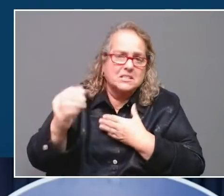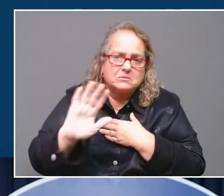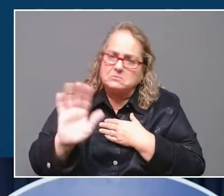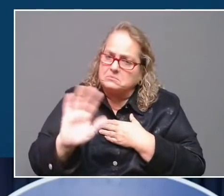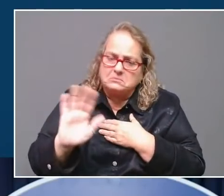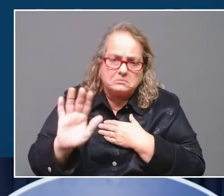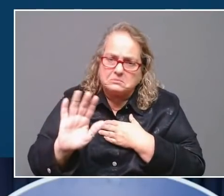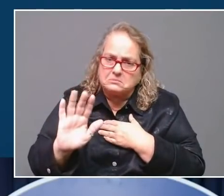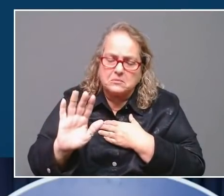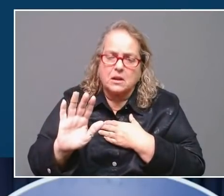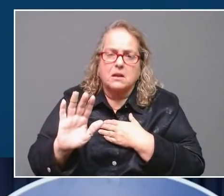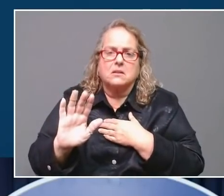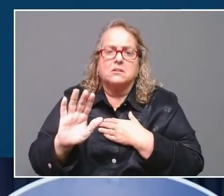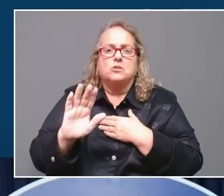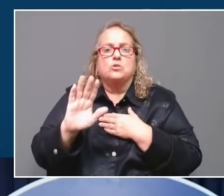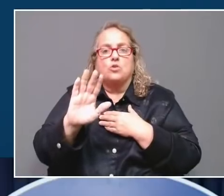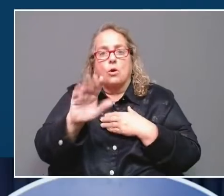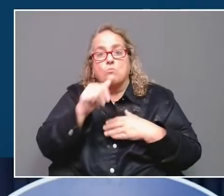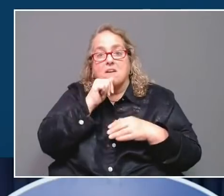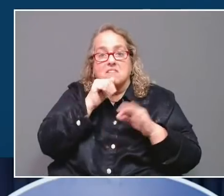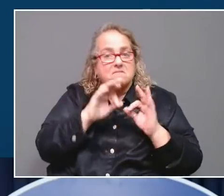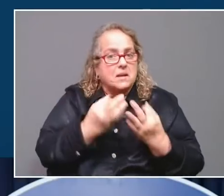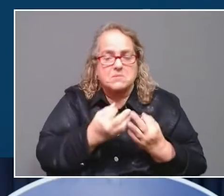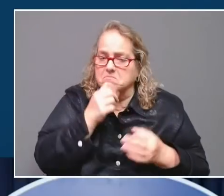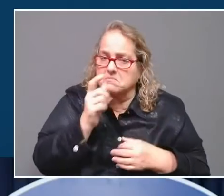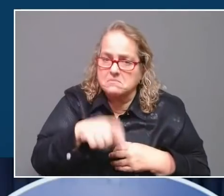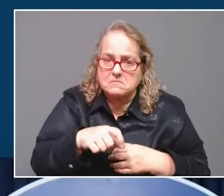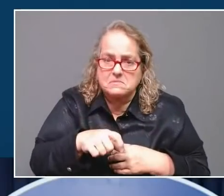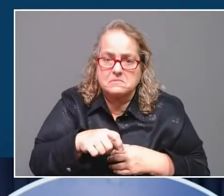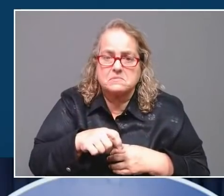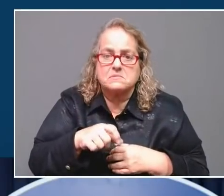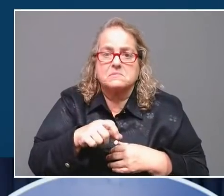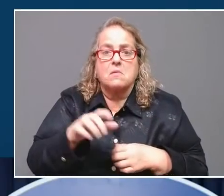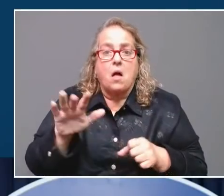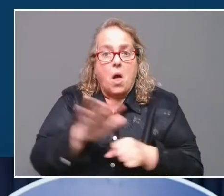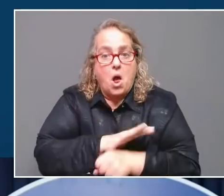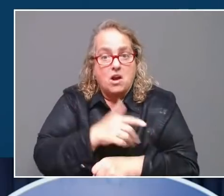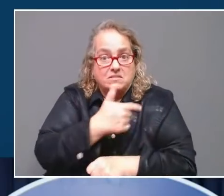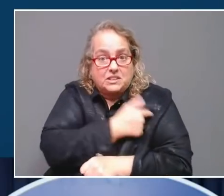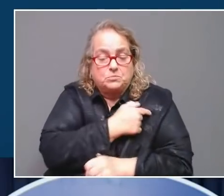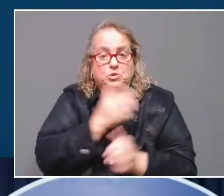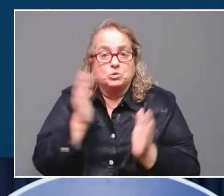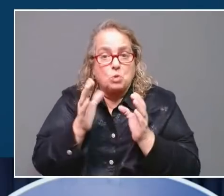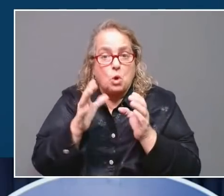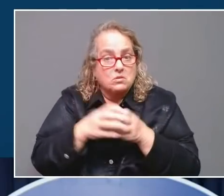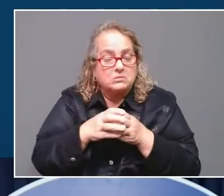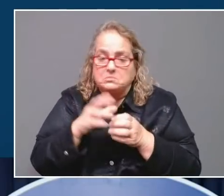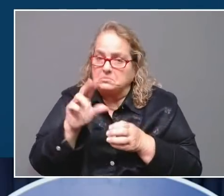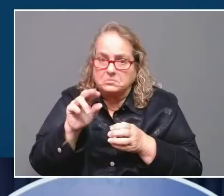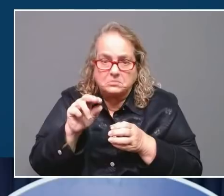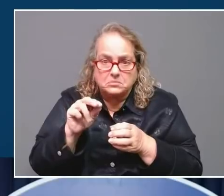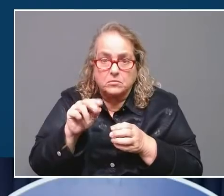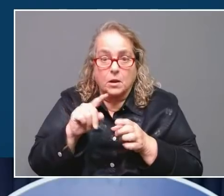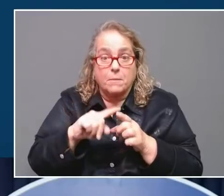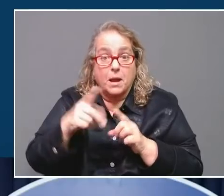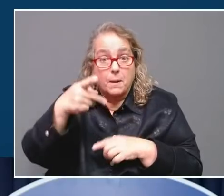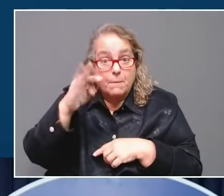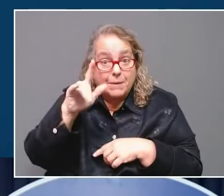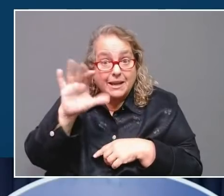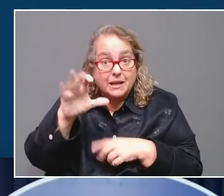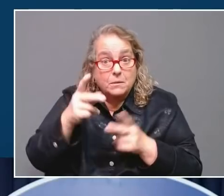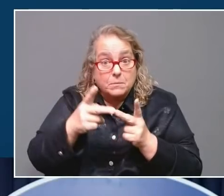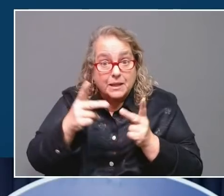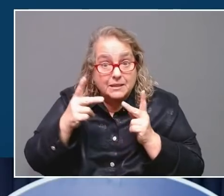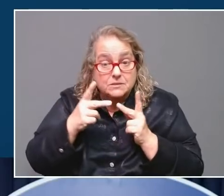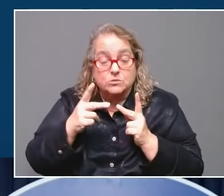when you're on with your private family or all fully vaccinated small gatherings. But when you are in public places or you are in any